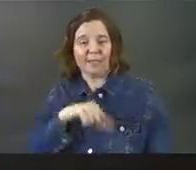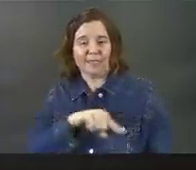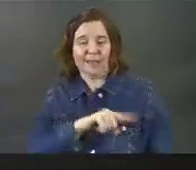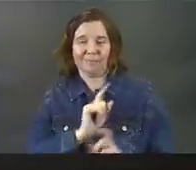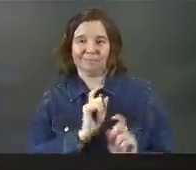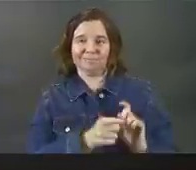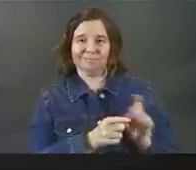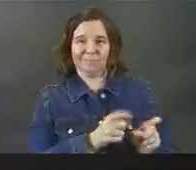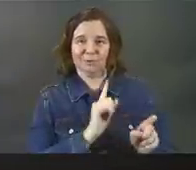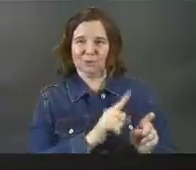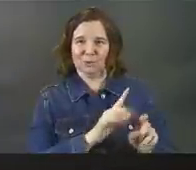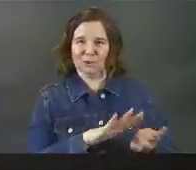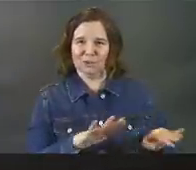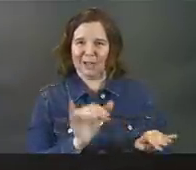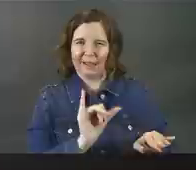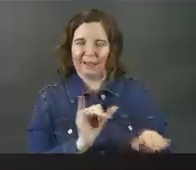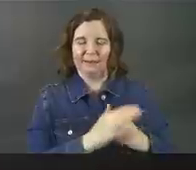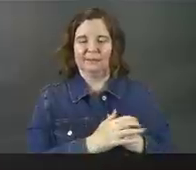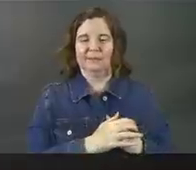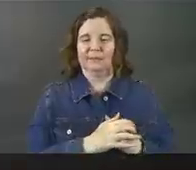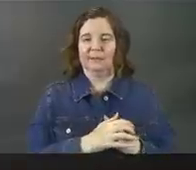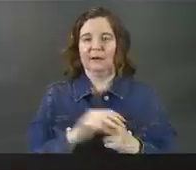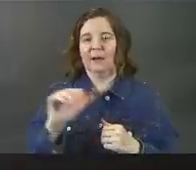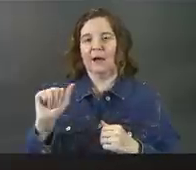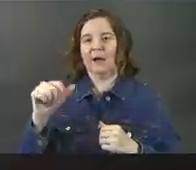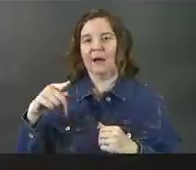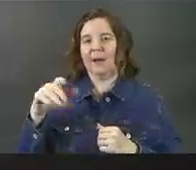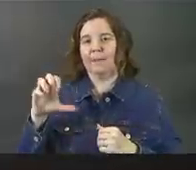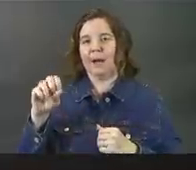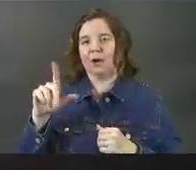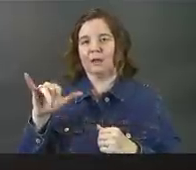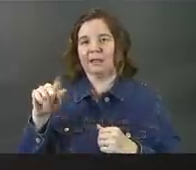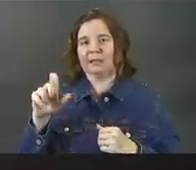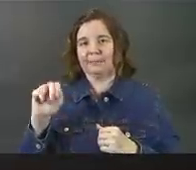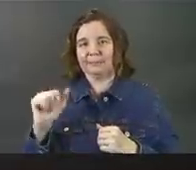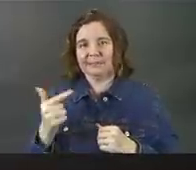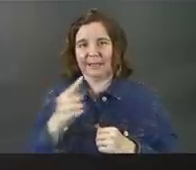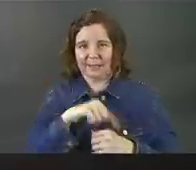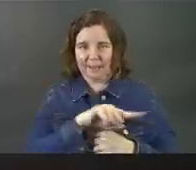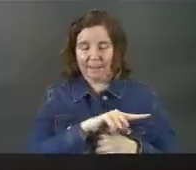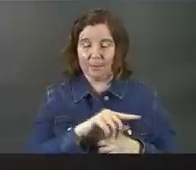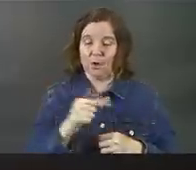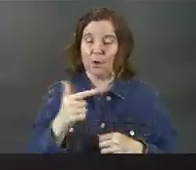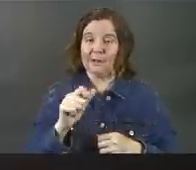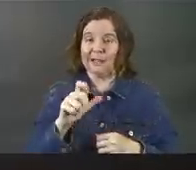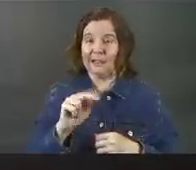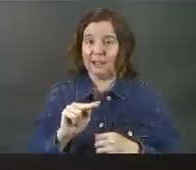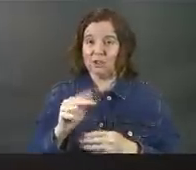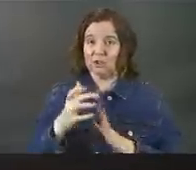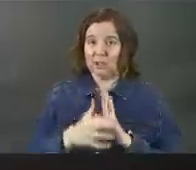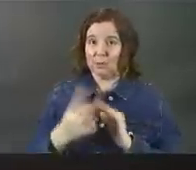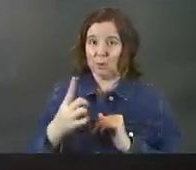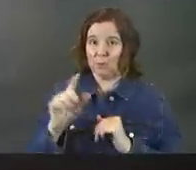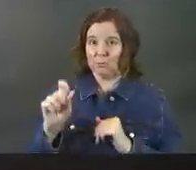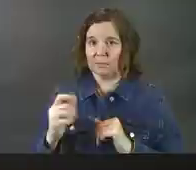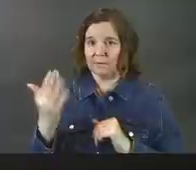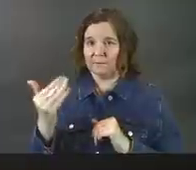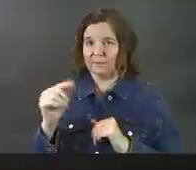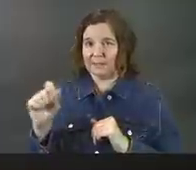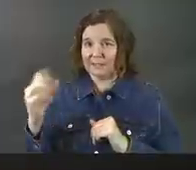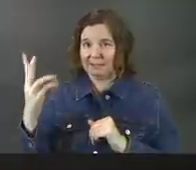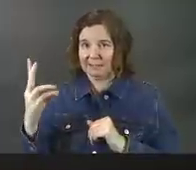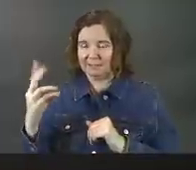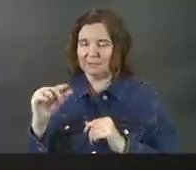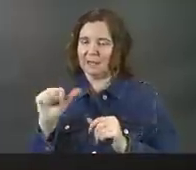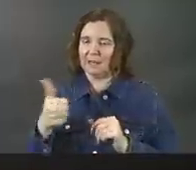the childlike. Okay? For apocalypsing them to the childlike. Galatians chapter 1, verse 15 and 16 is another spot where this